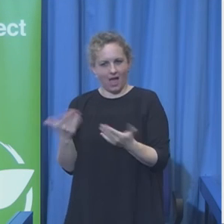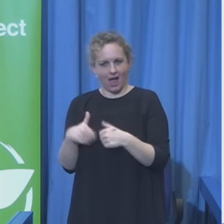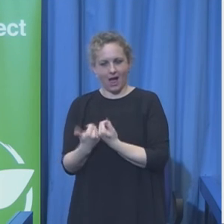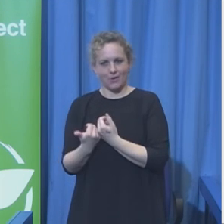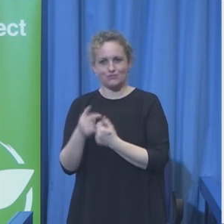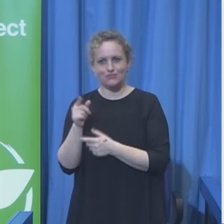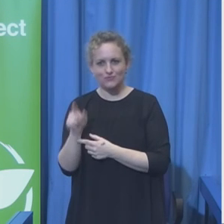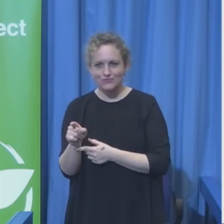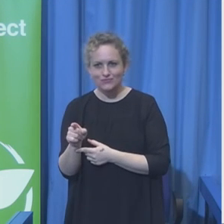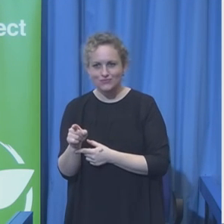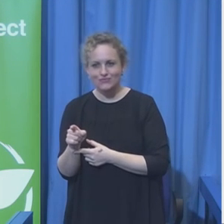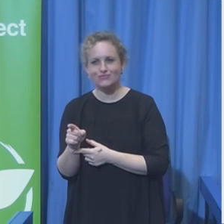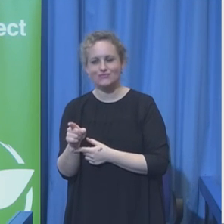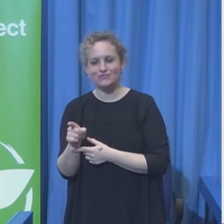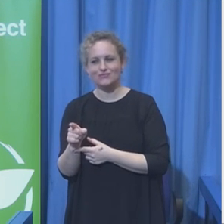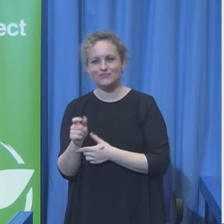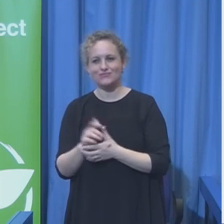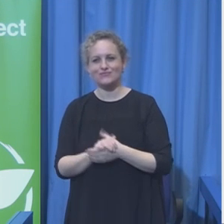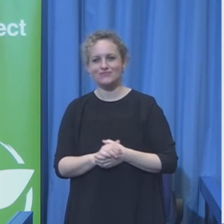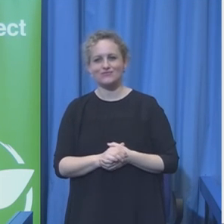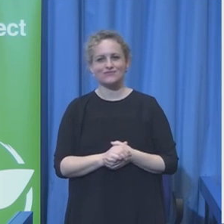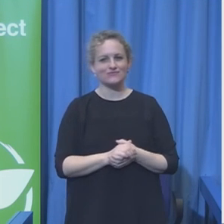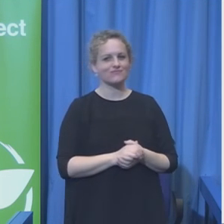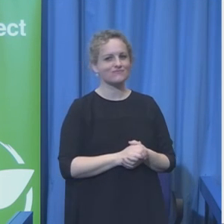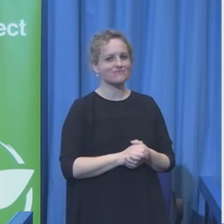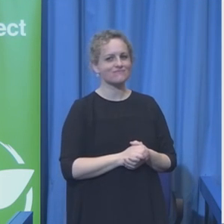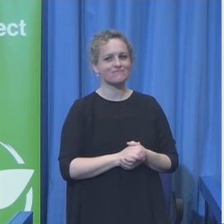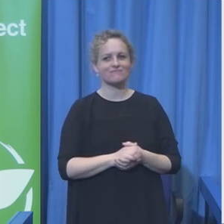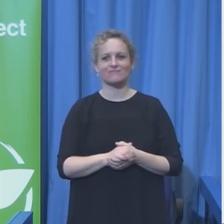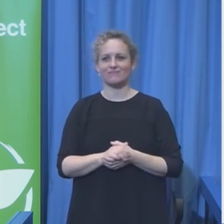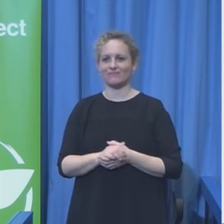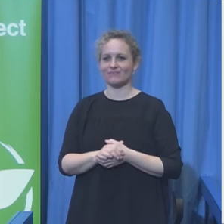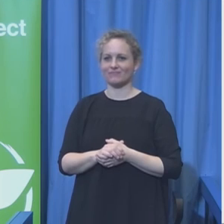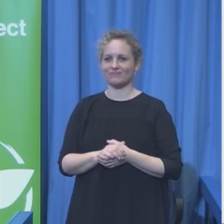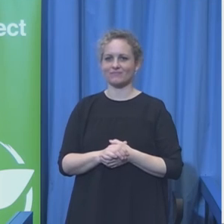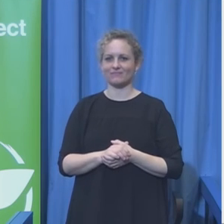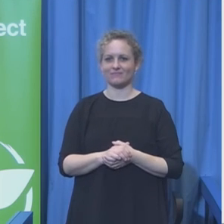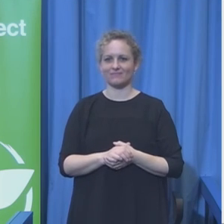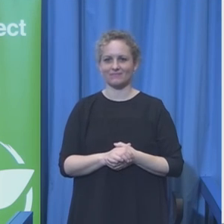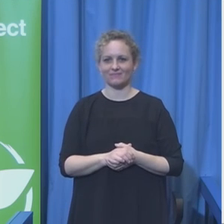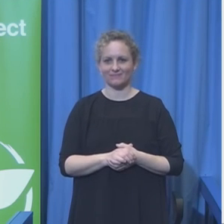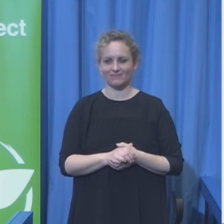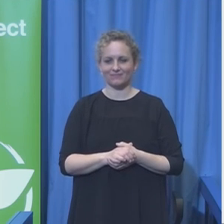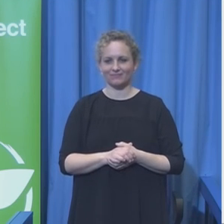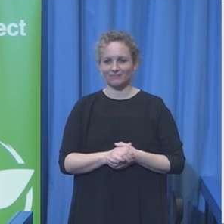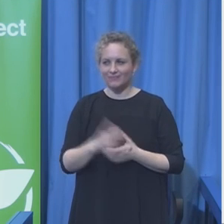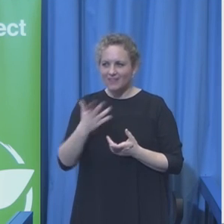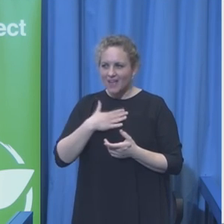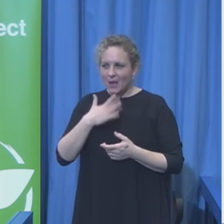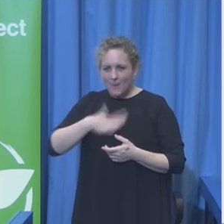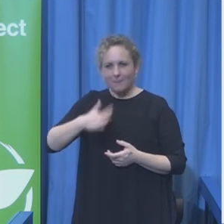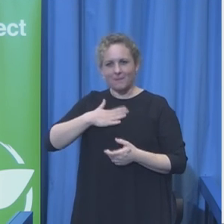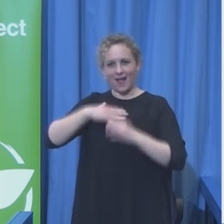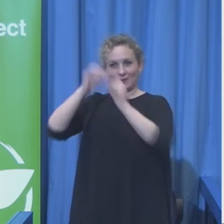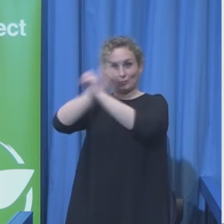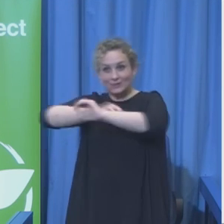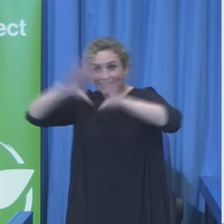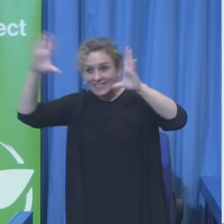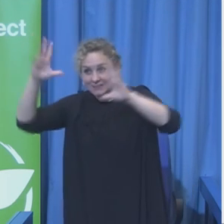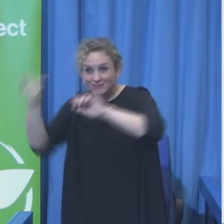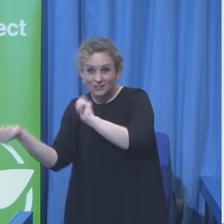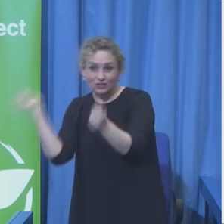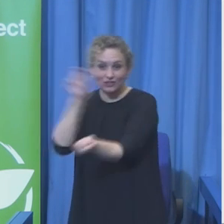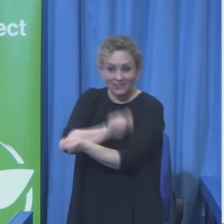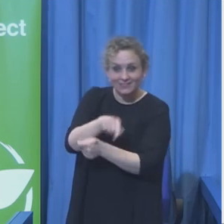stereotypes, and that will hamper what we're trying to achieve here today. An example, we should teach our children